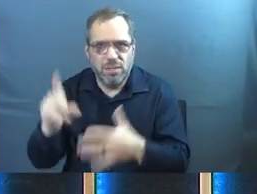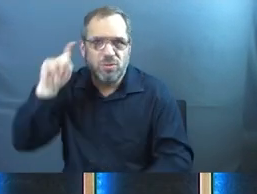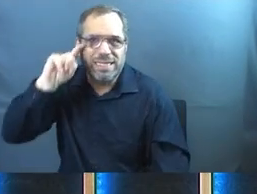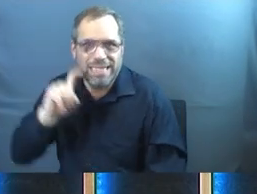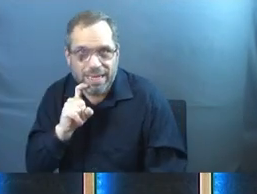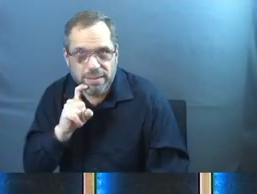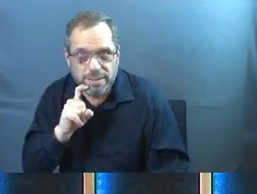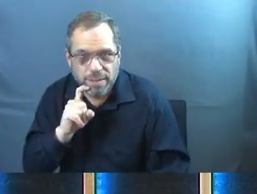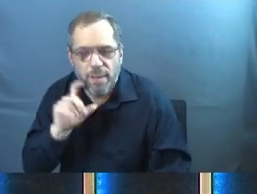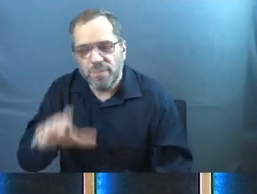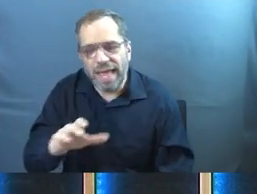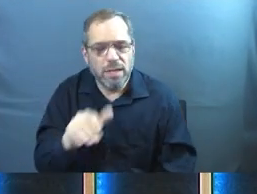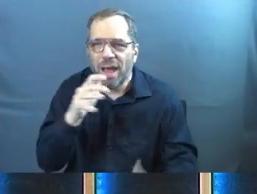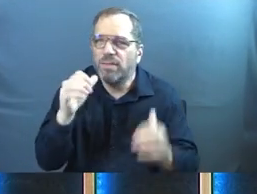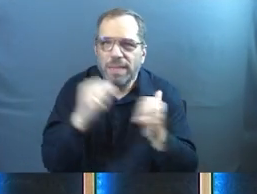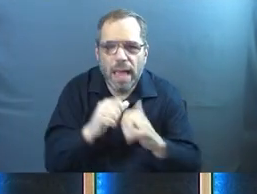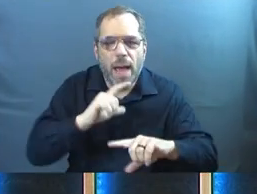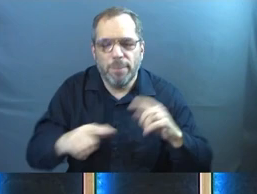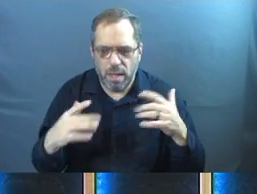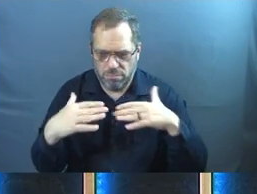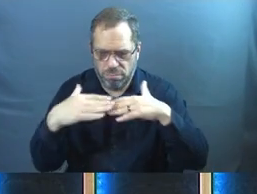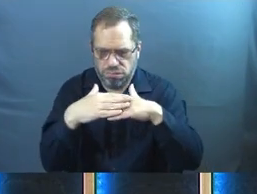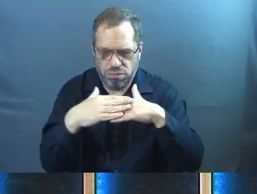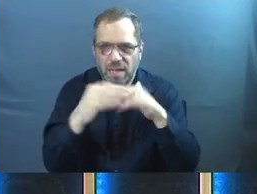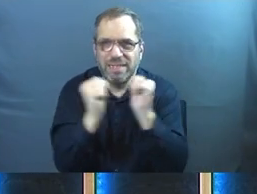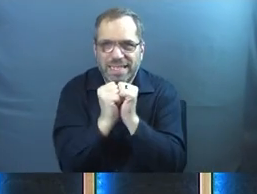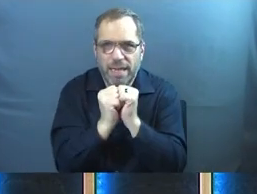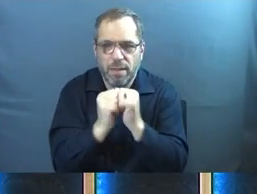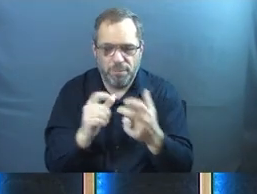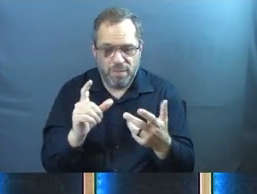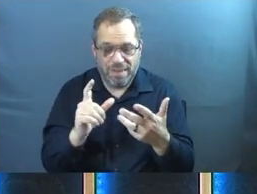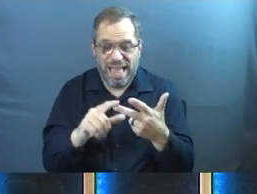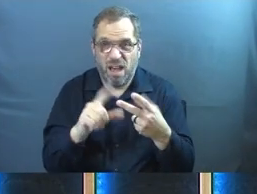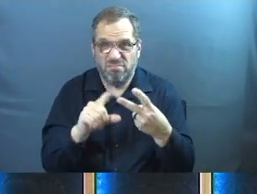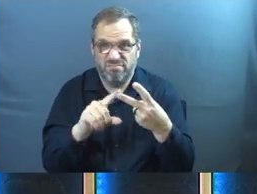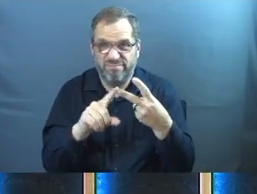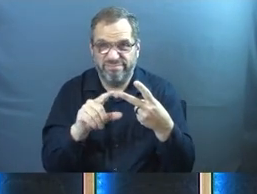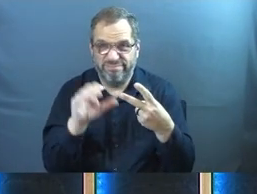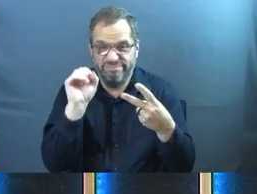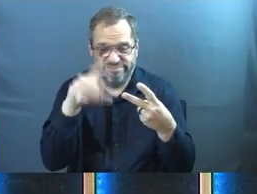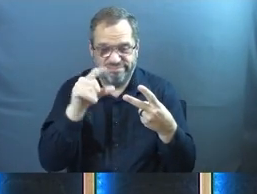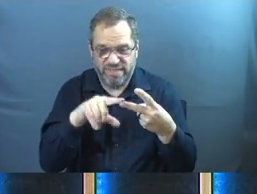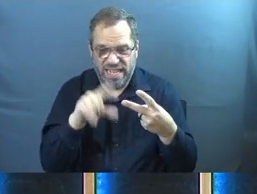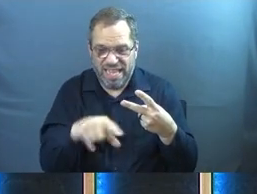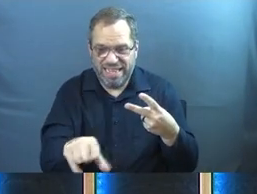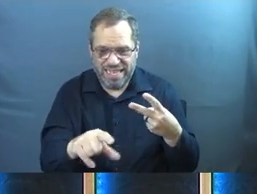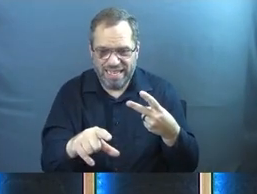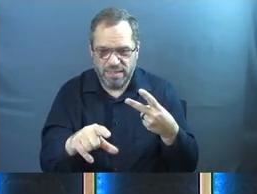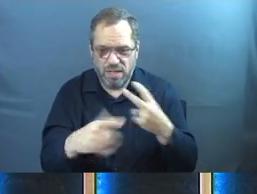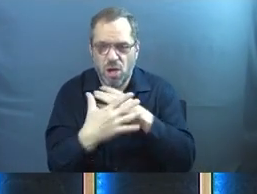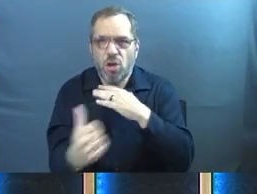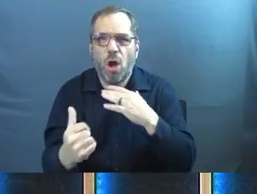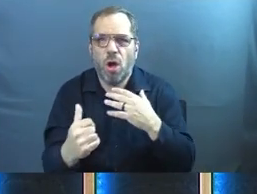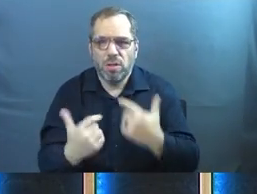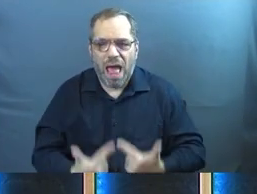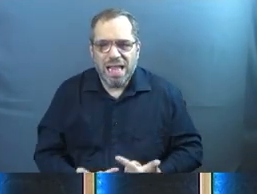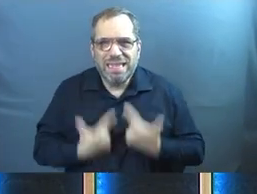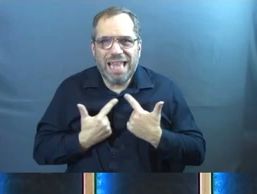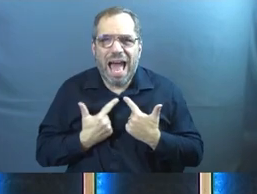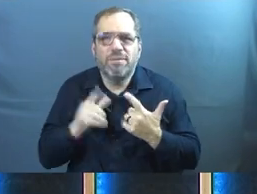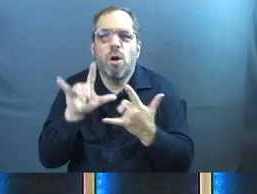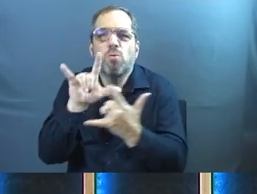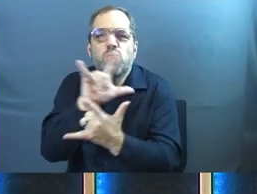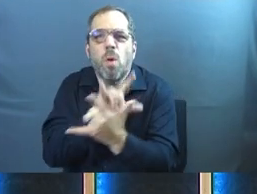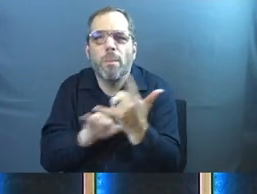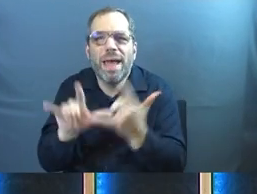in this verse. They don't have to be together, but they're brought together here. The other thing I really want you to see is that this is a call to lifelong